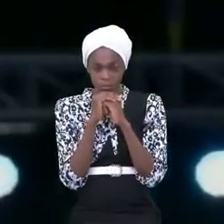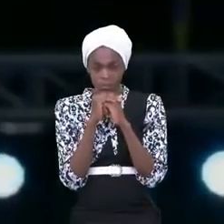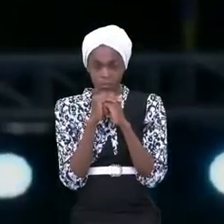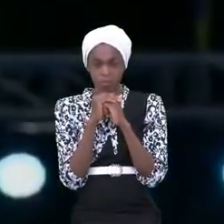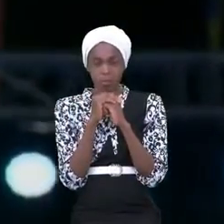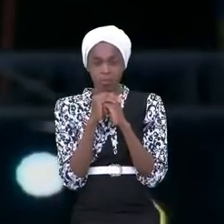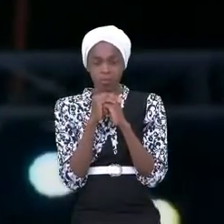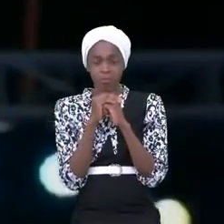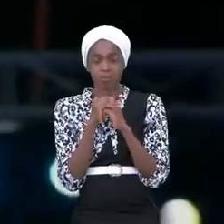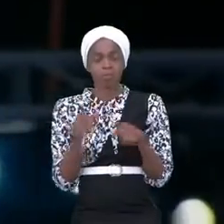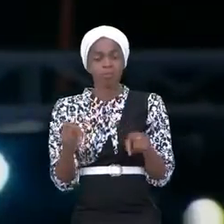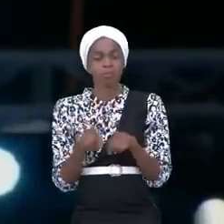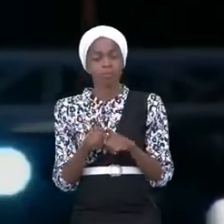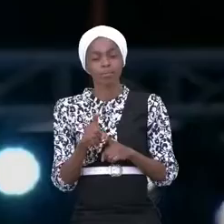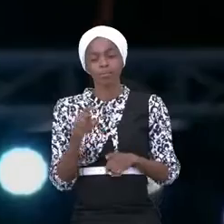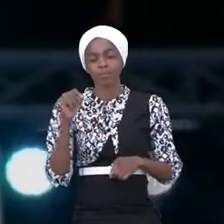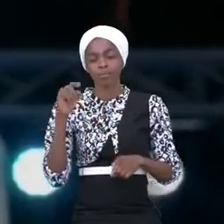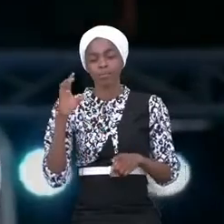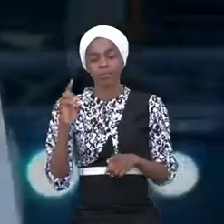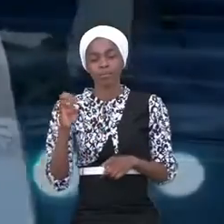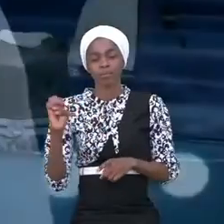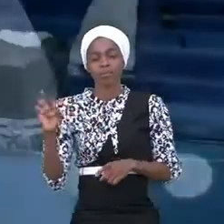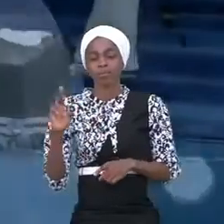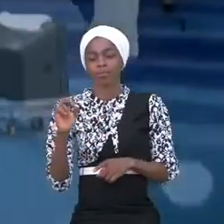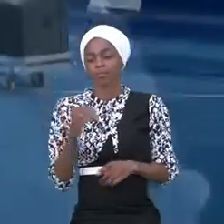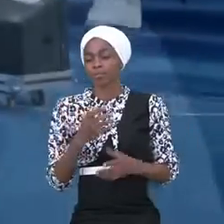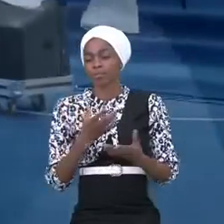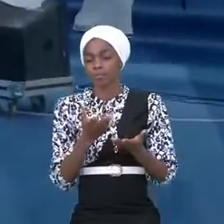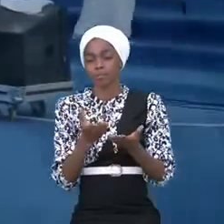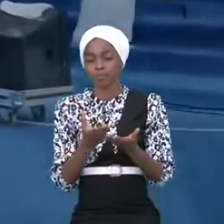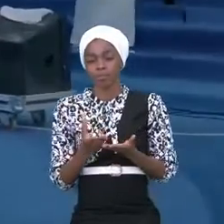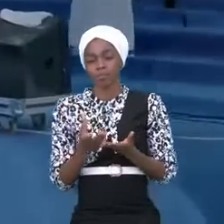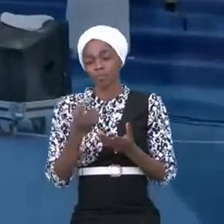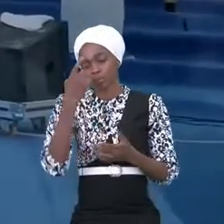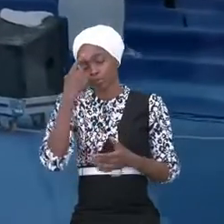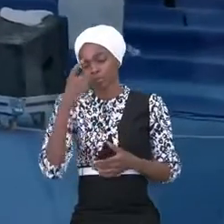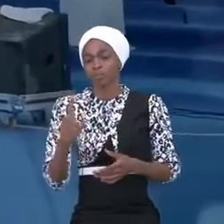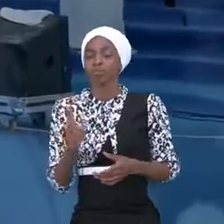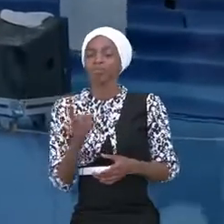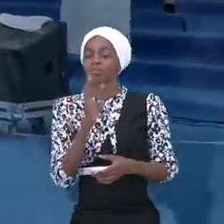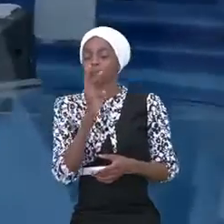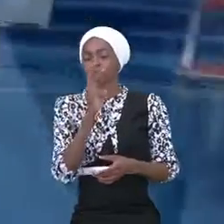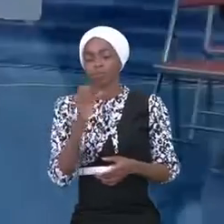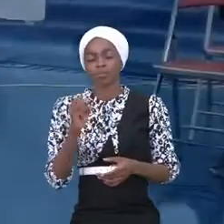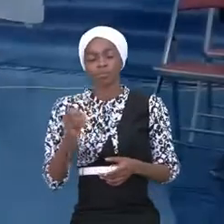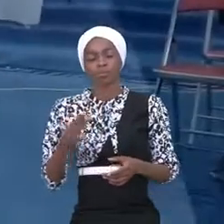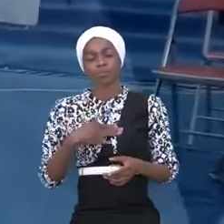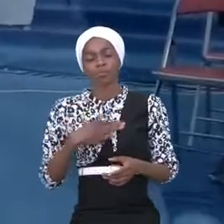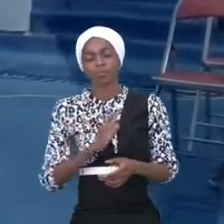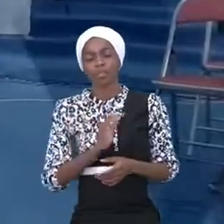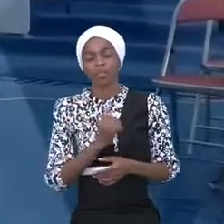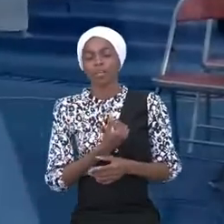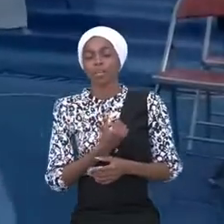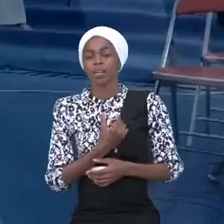As the deep panted for the water, so my